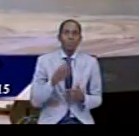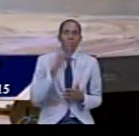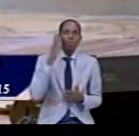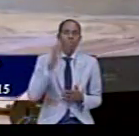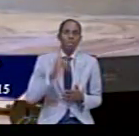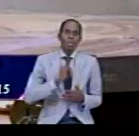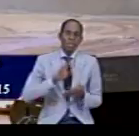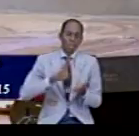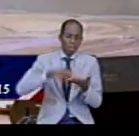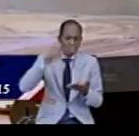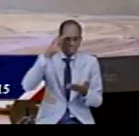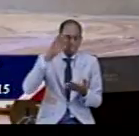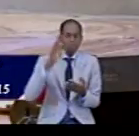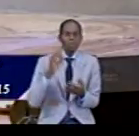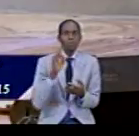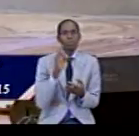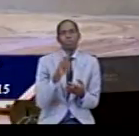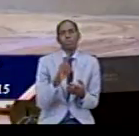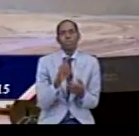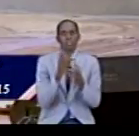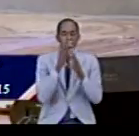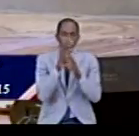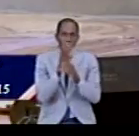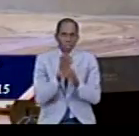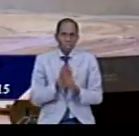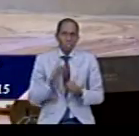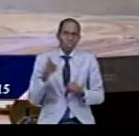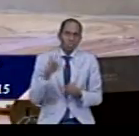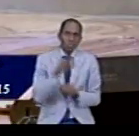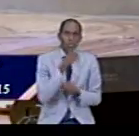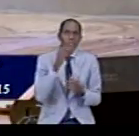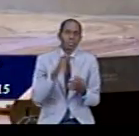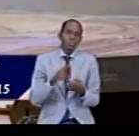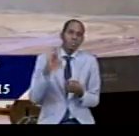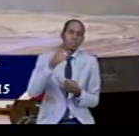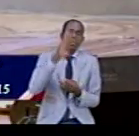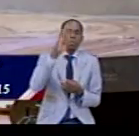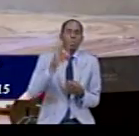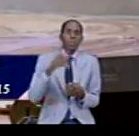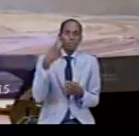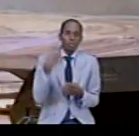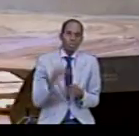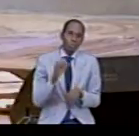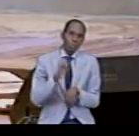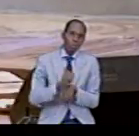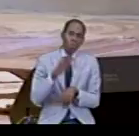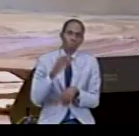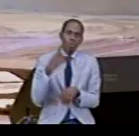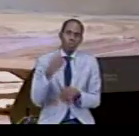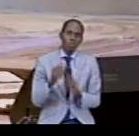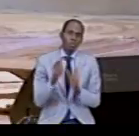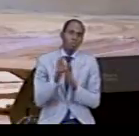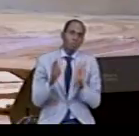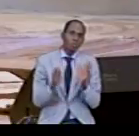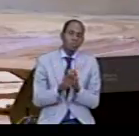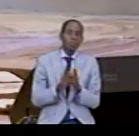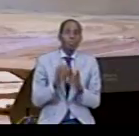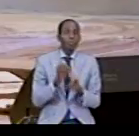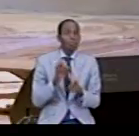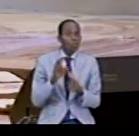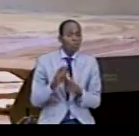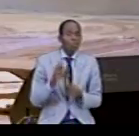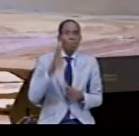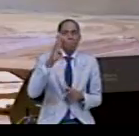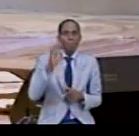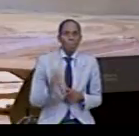you received ye the spirit by The Works of the law or